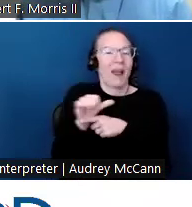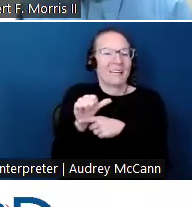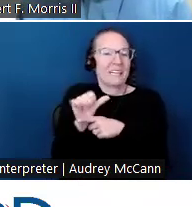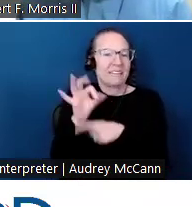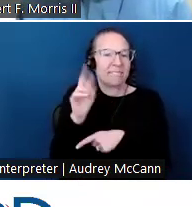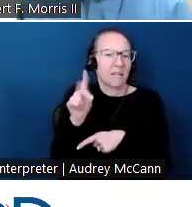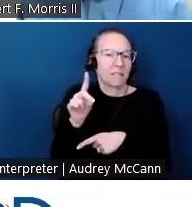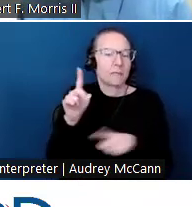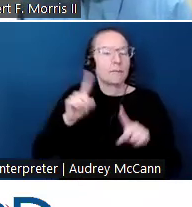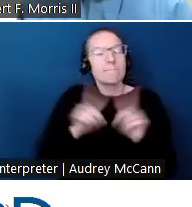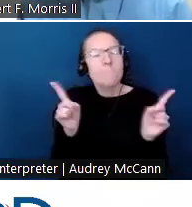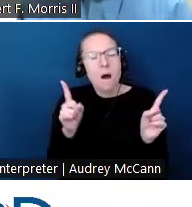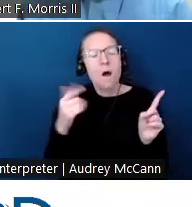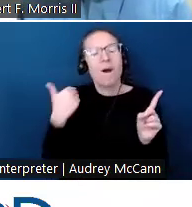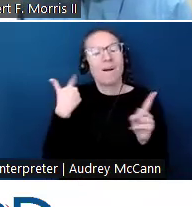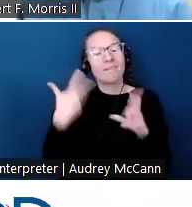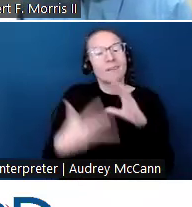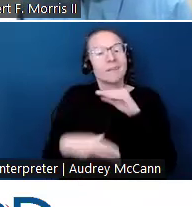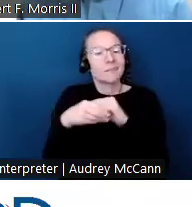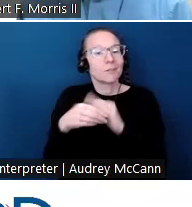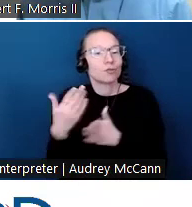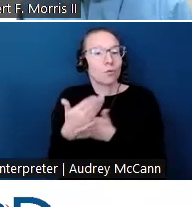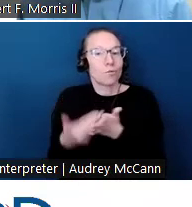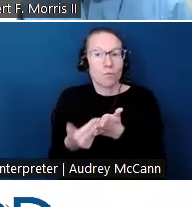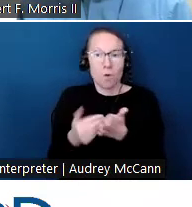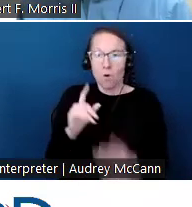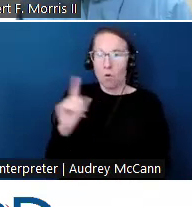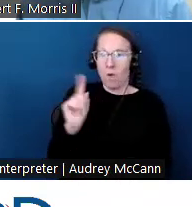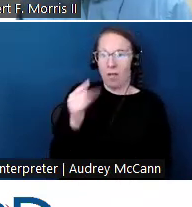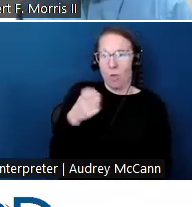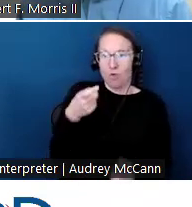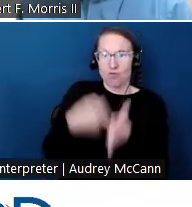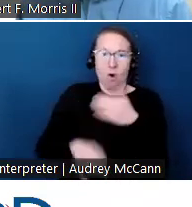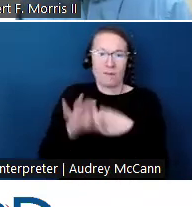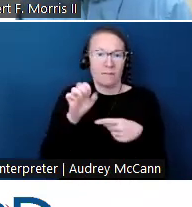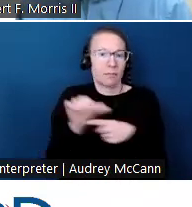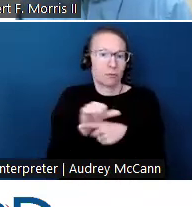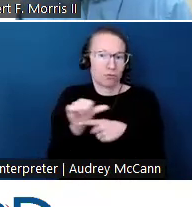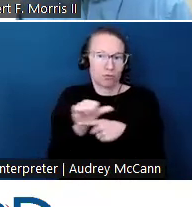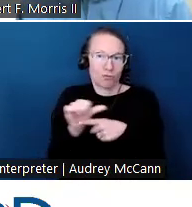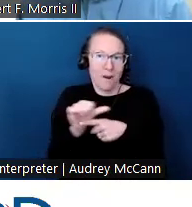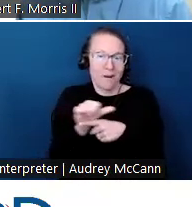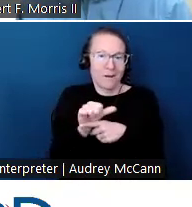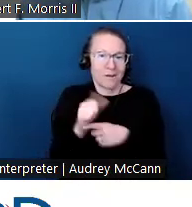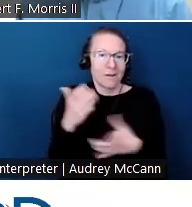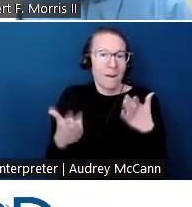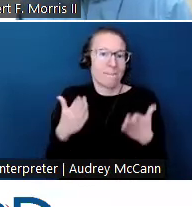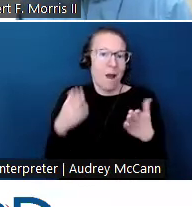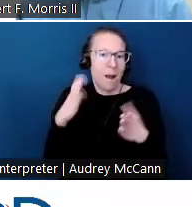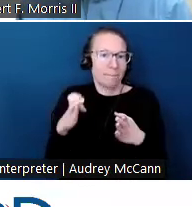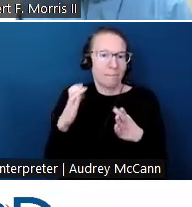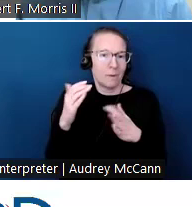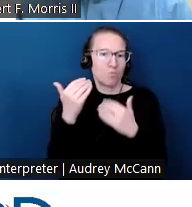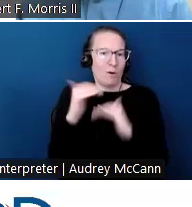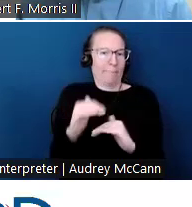there's an additional piece where the cost of the training may be prohibitive. So